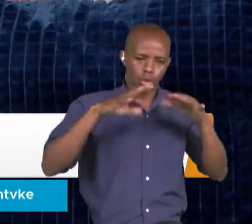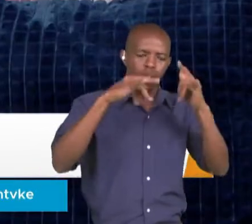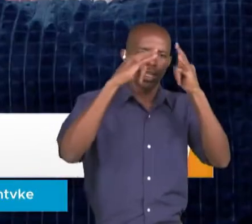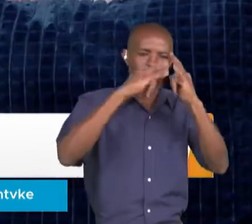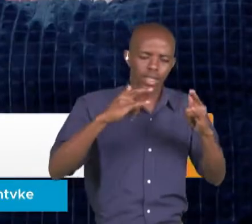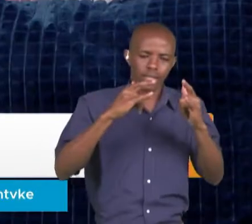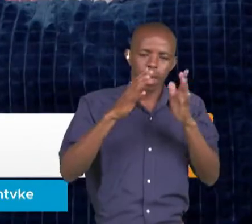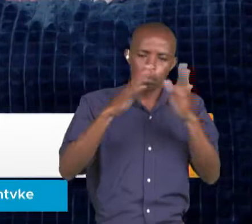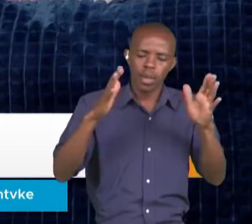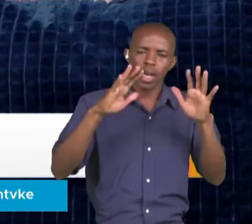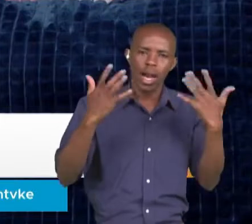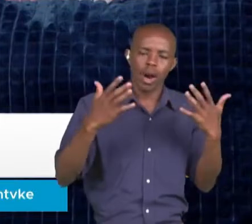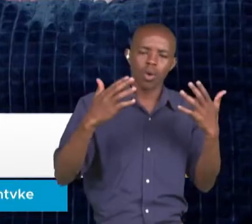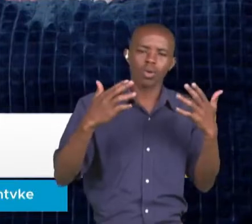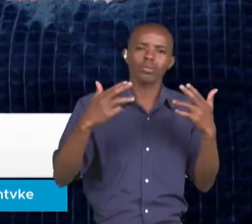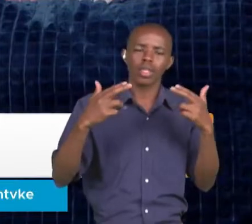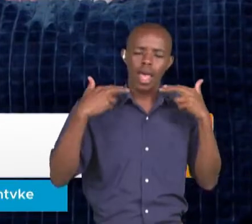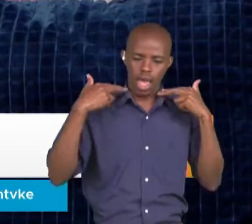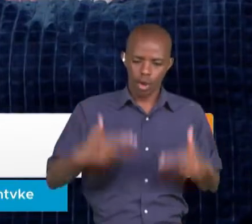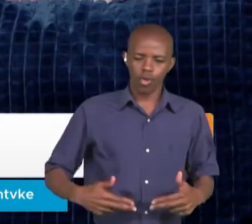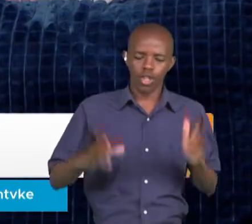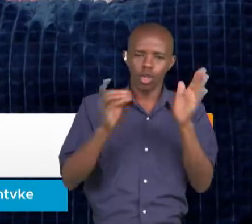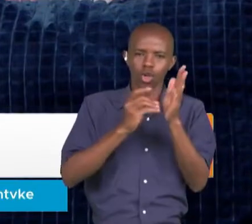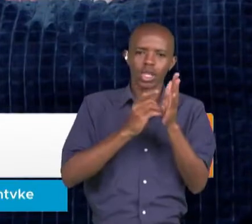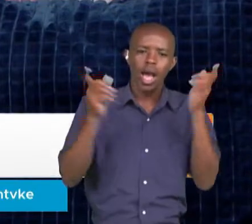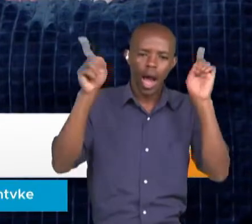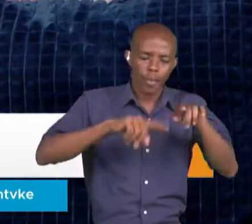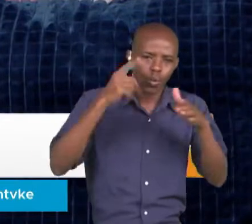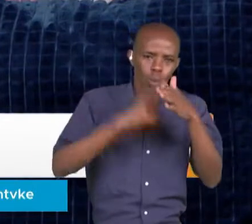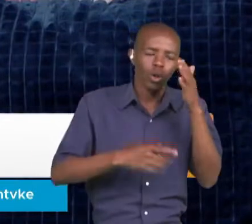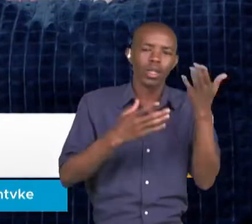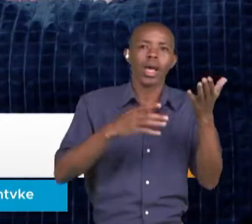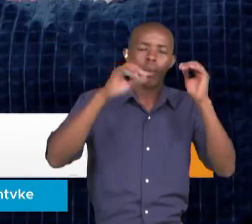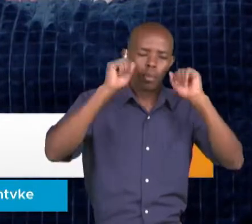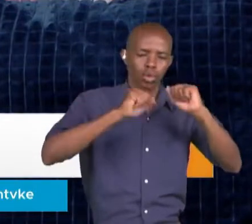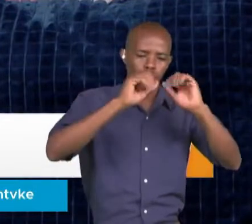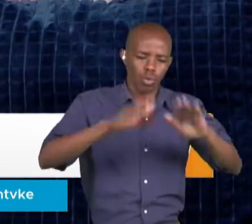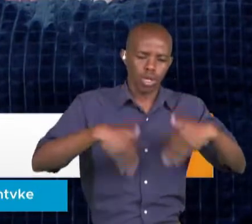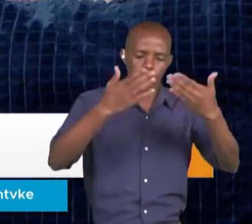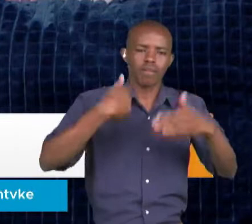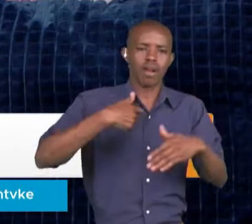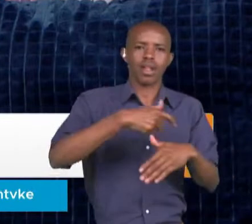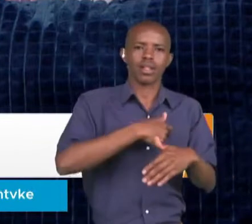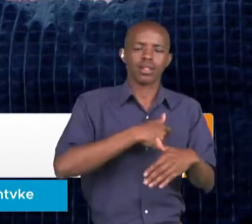camp, the health of the doctors, what exactly is happening. You know, they can be able to give us,